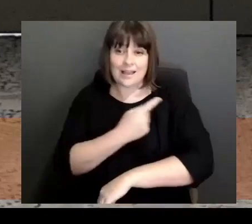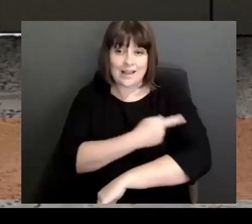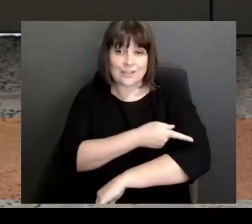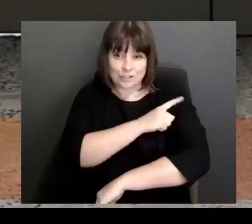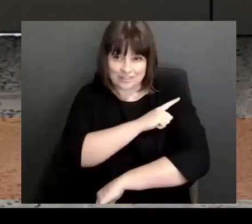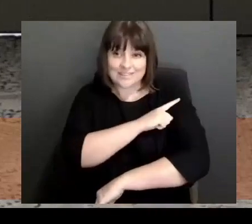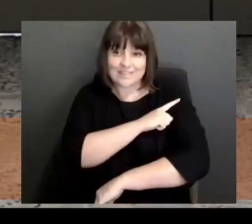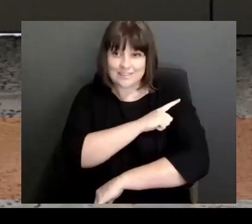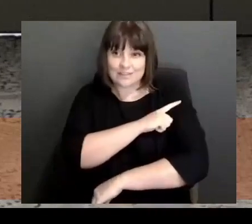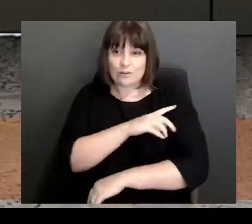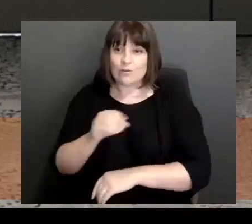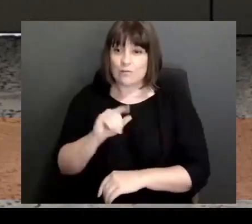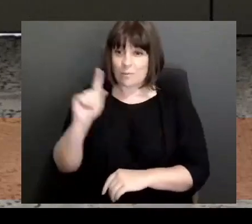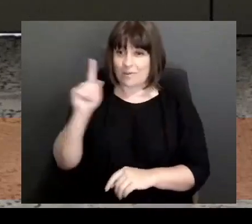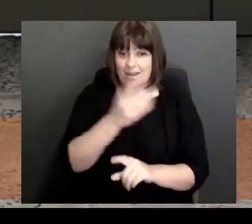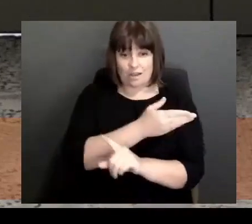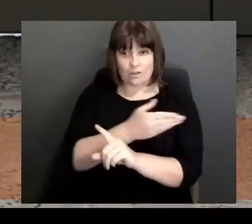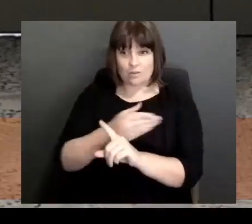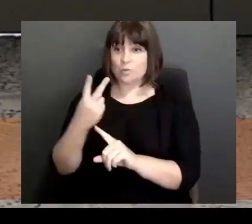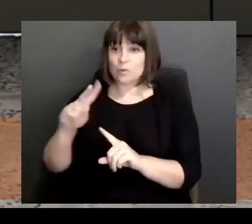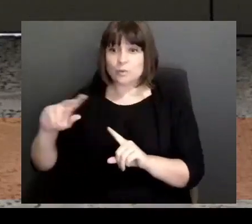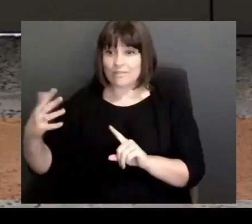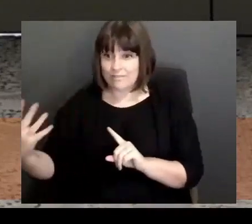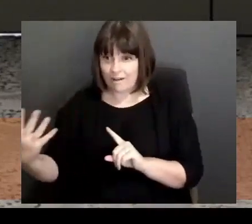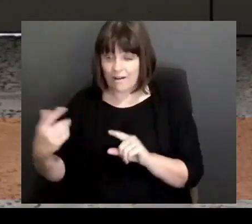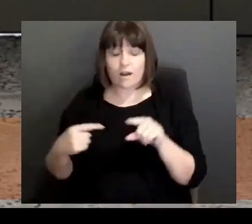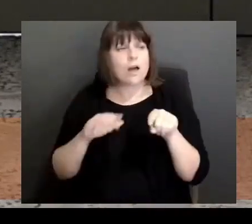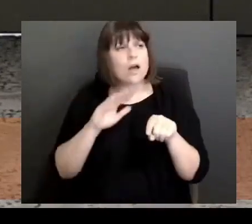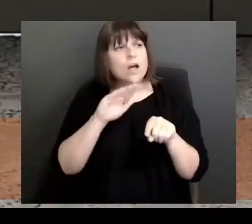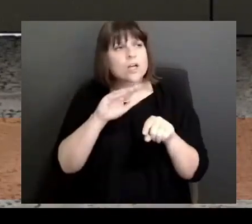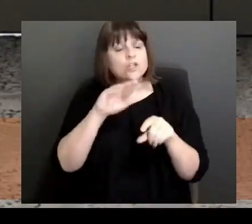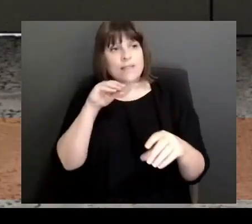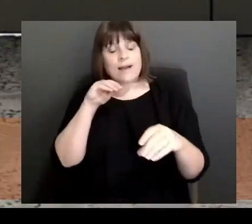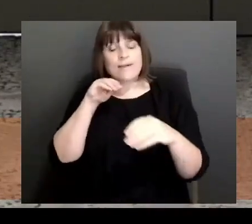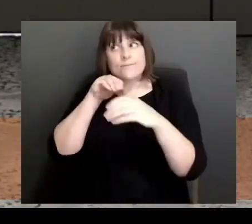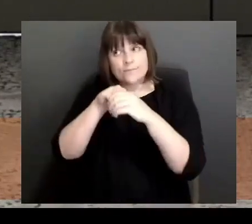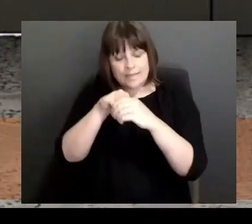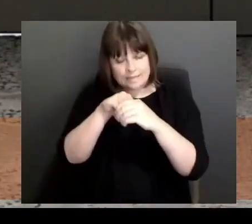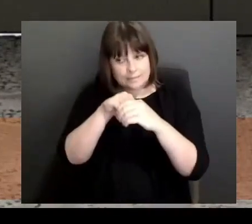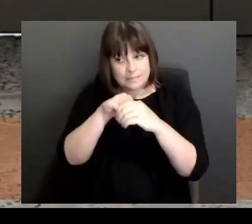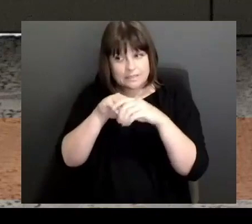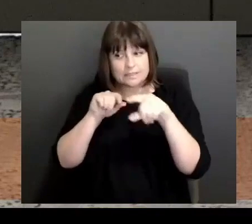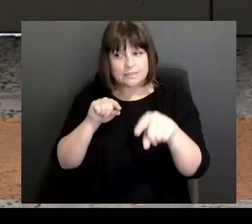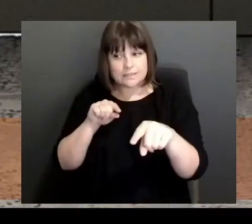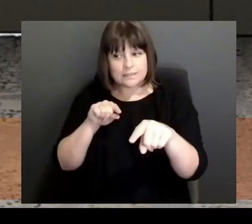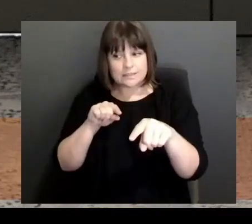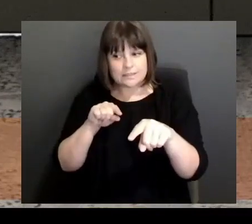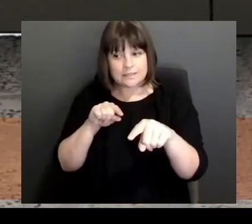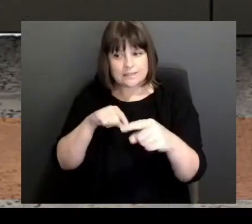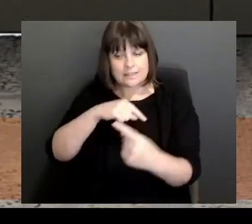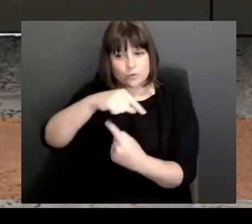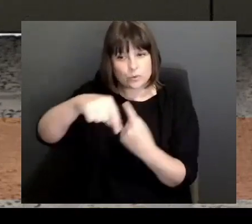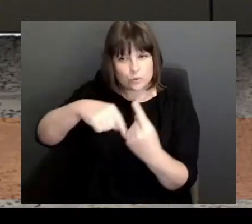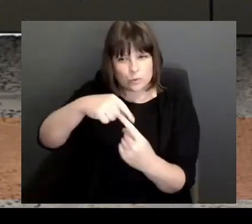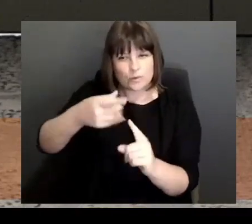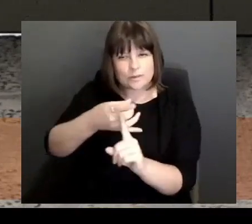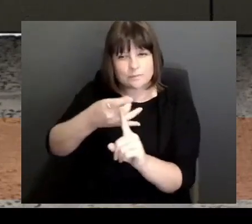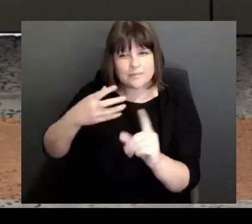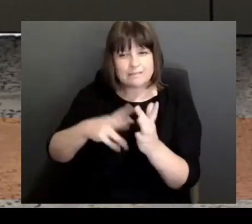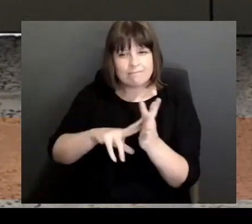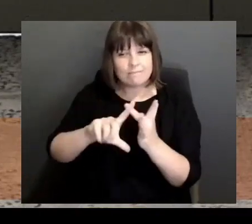2035. So that investment in renewables, particularly in Victoria wind and